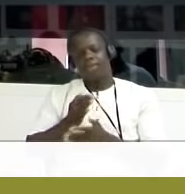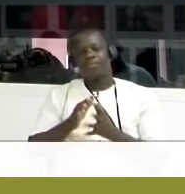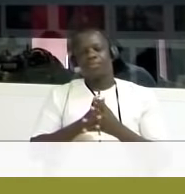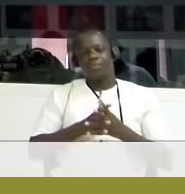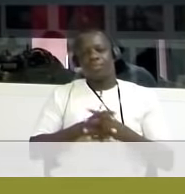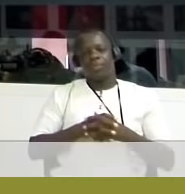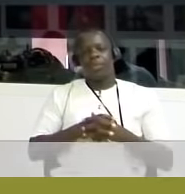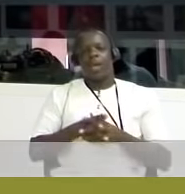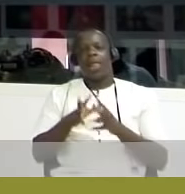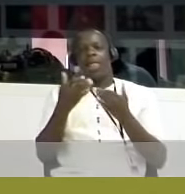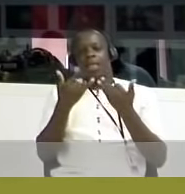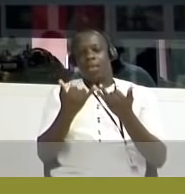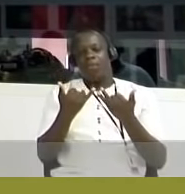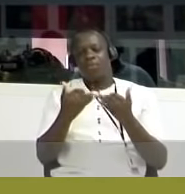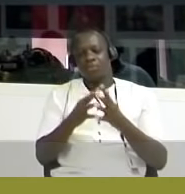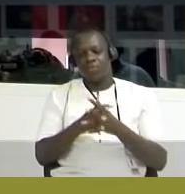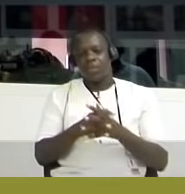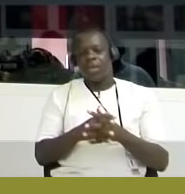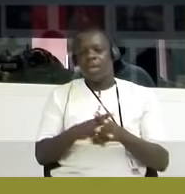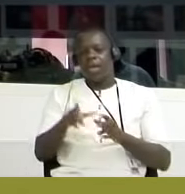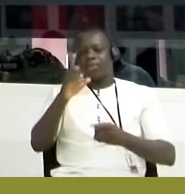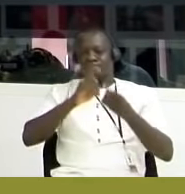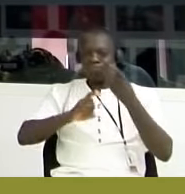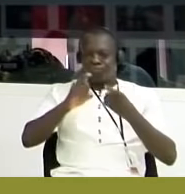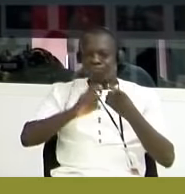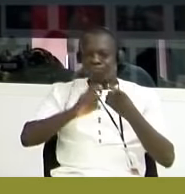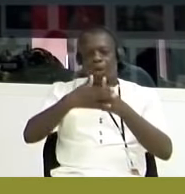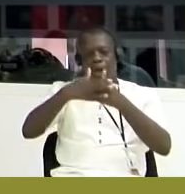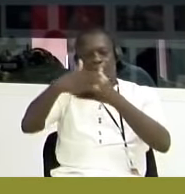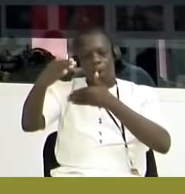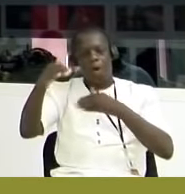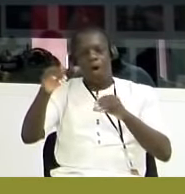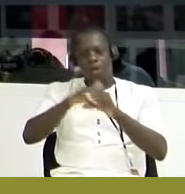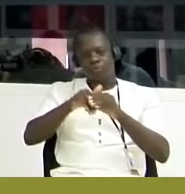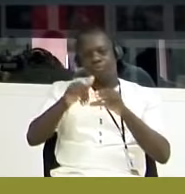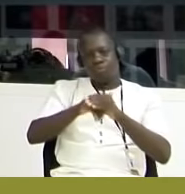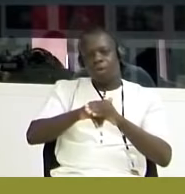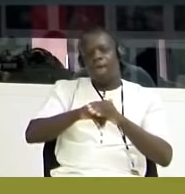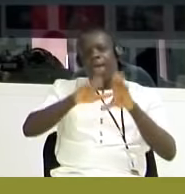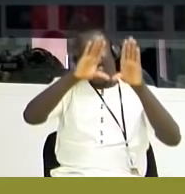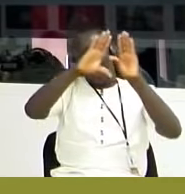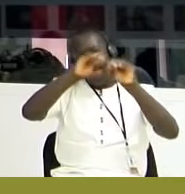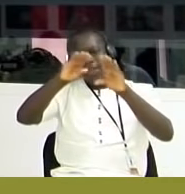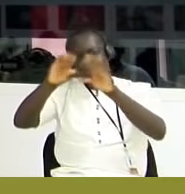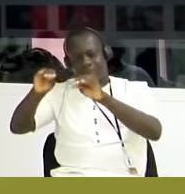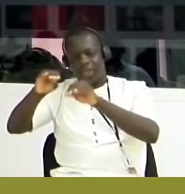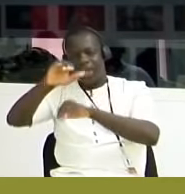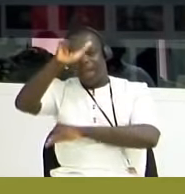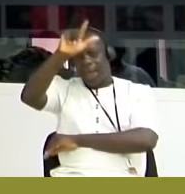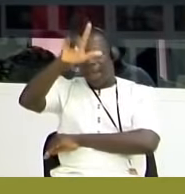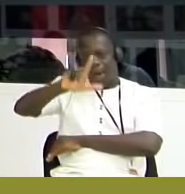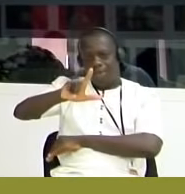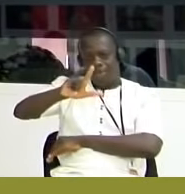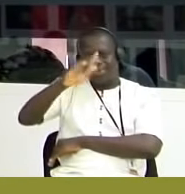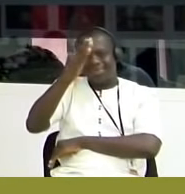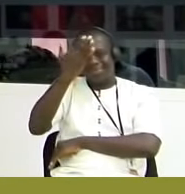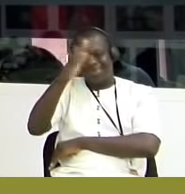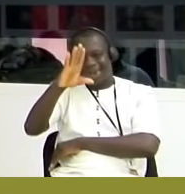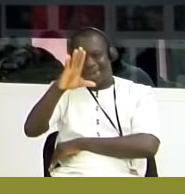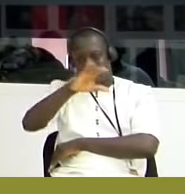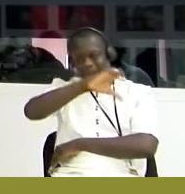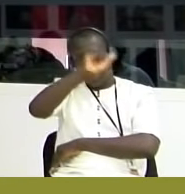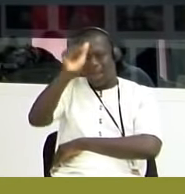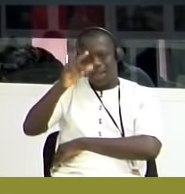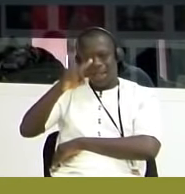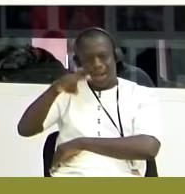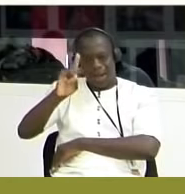So perhaps let's go a bit more into the events of April 10 and 11th. Right.